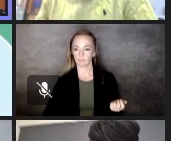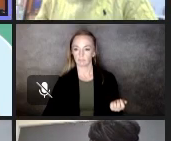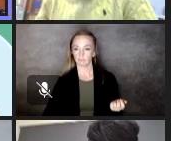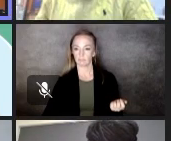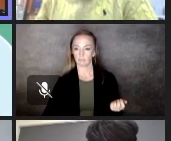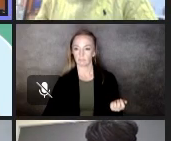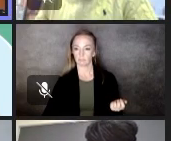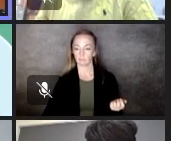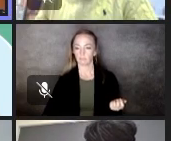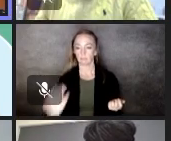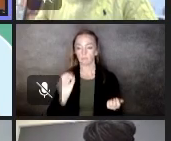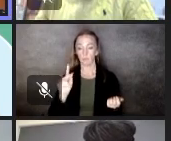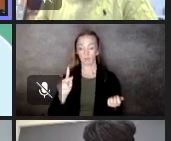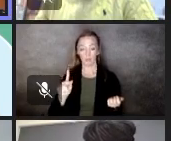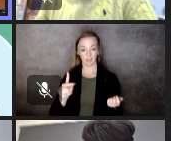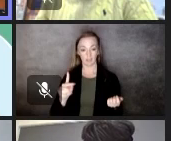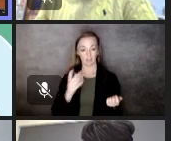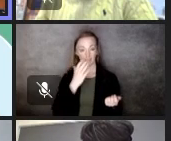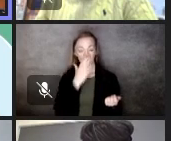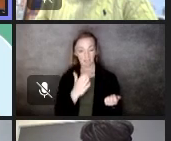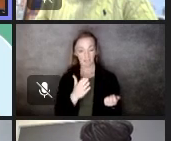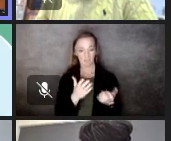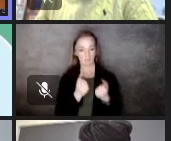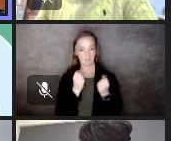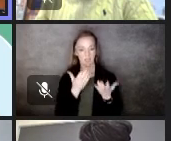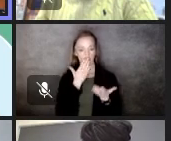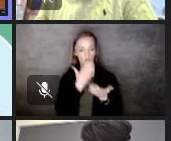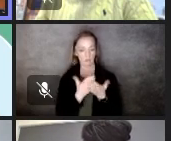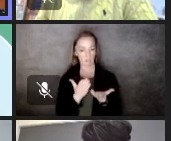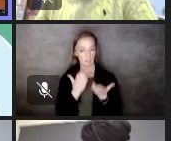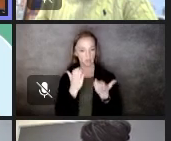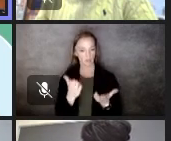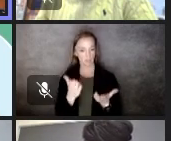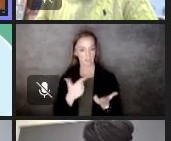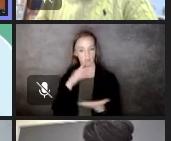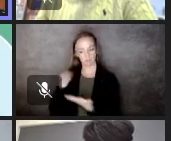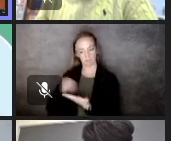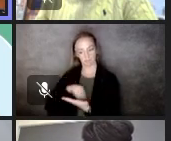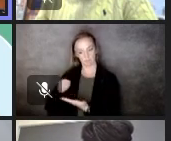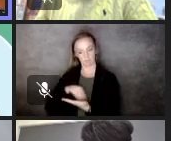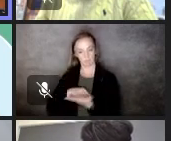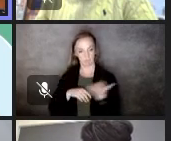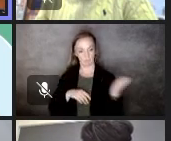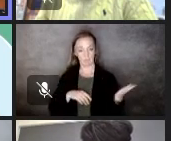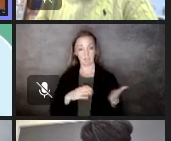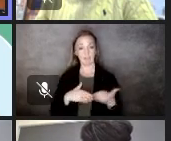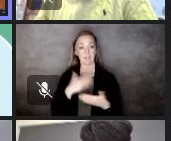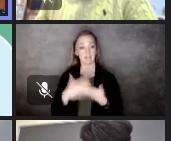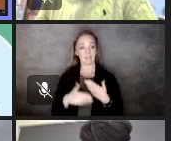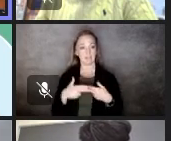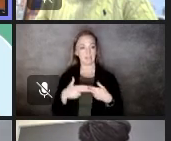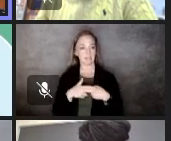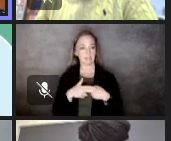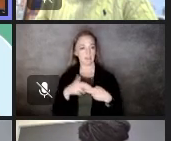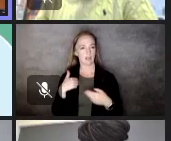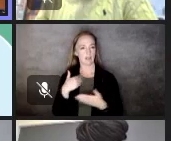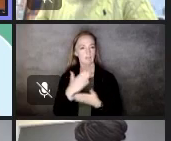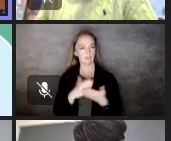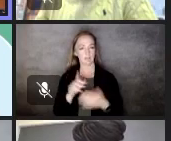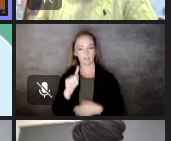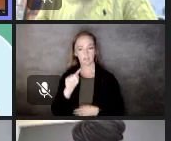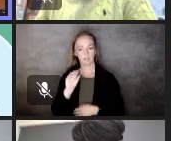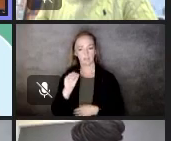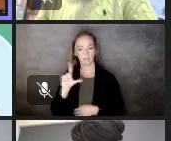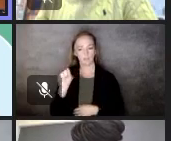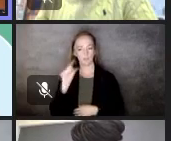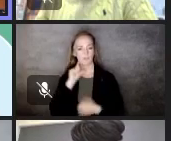Okay, thank you guys. A lot of good suggestions there. I can take back. The next slide just has some tools for advocacy. What are some